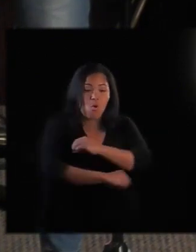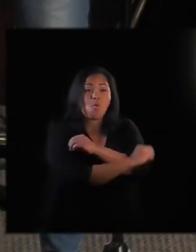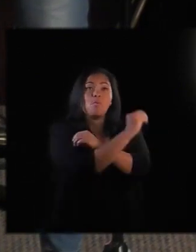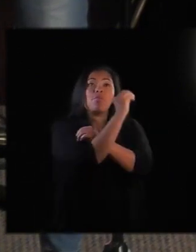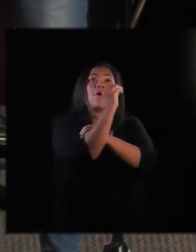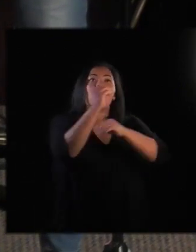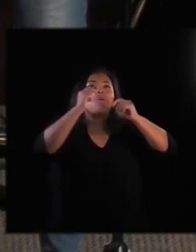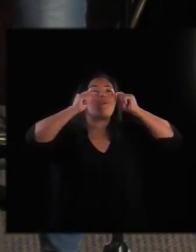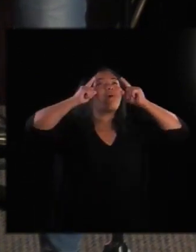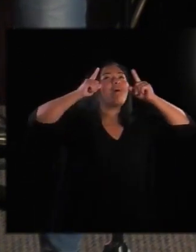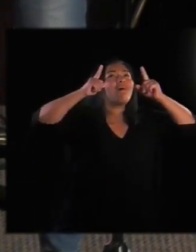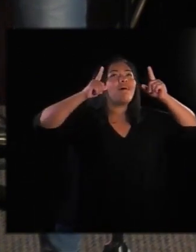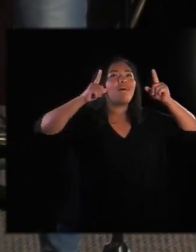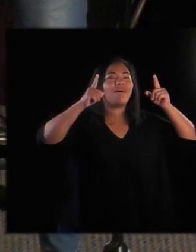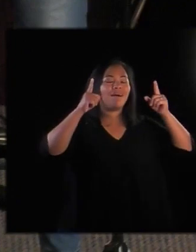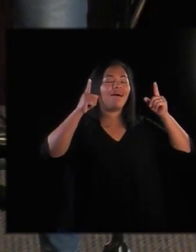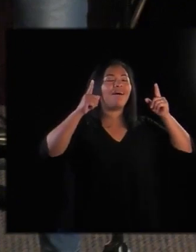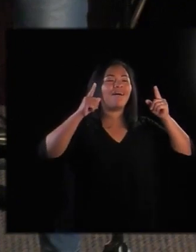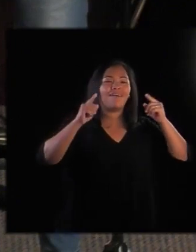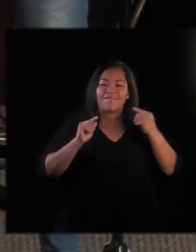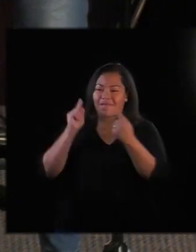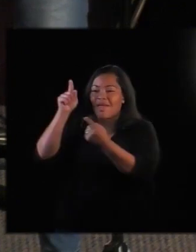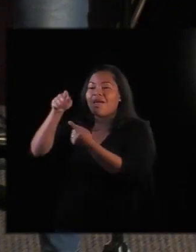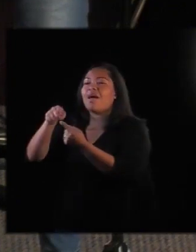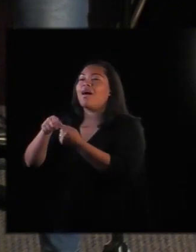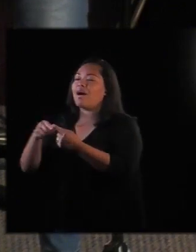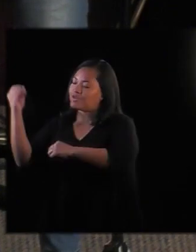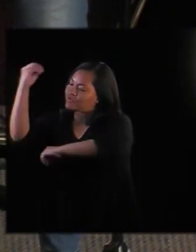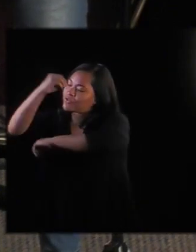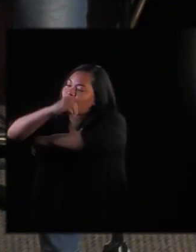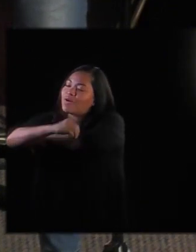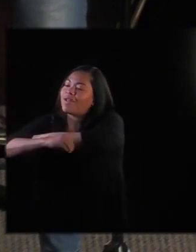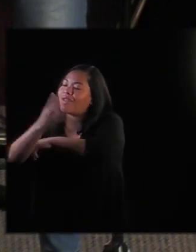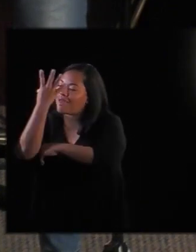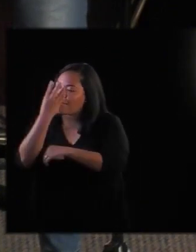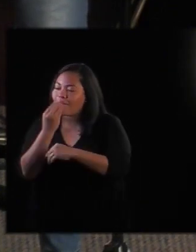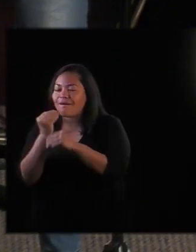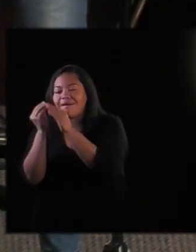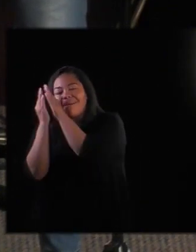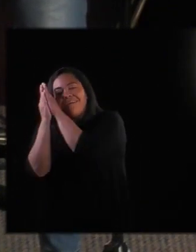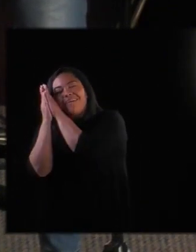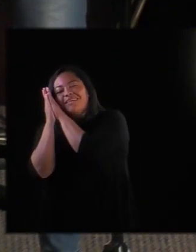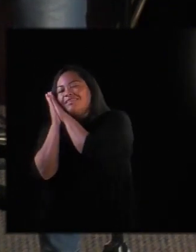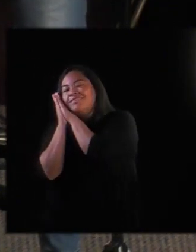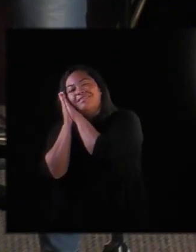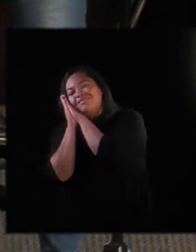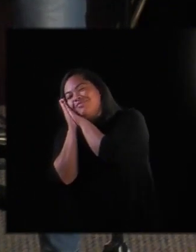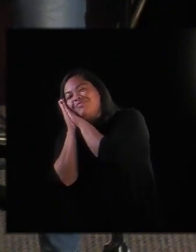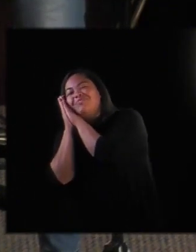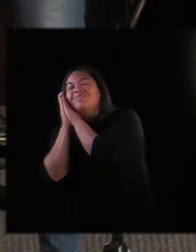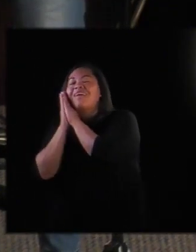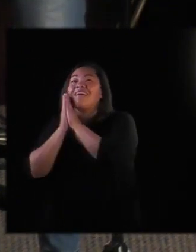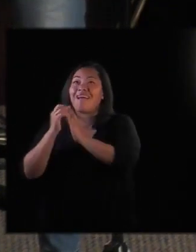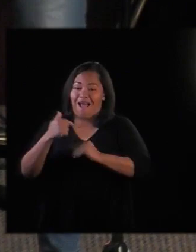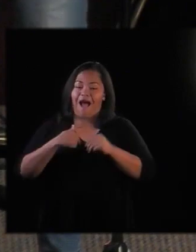From the moment that I wake up till I lay my head down,